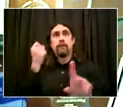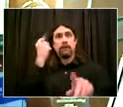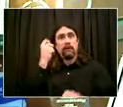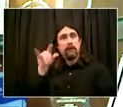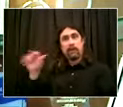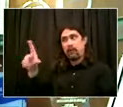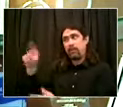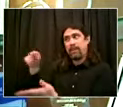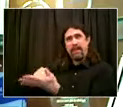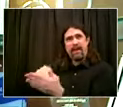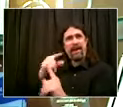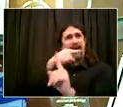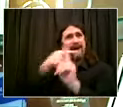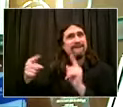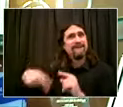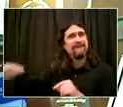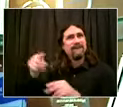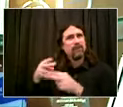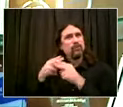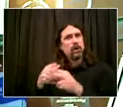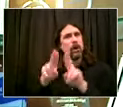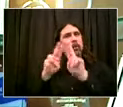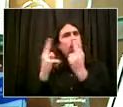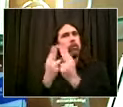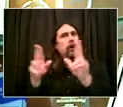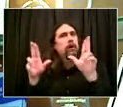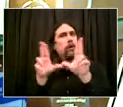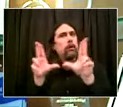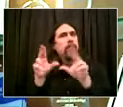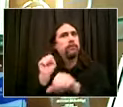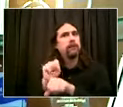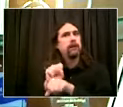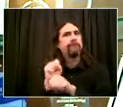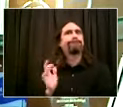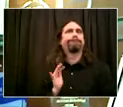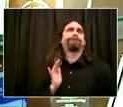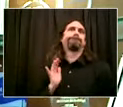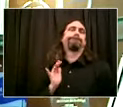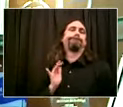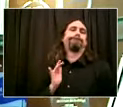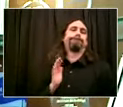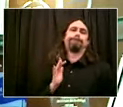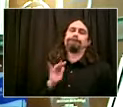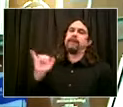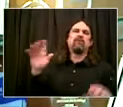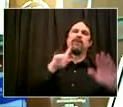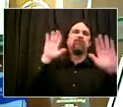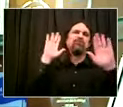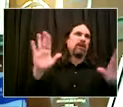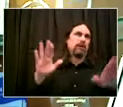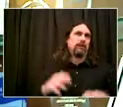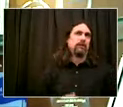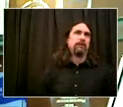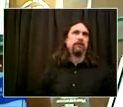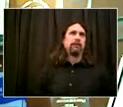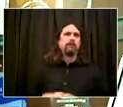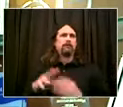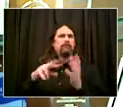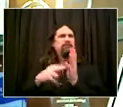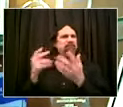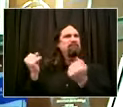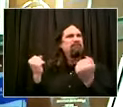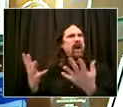We know that we have to rebuild, but we have to rebuild back better and stronger with communities in mind.